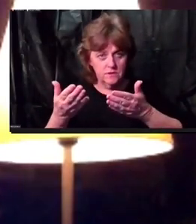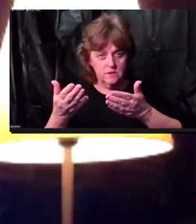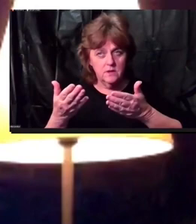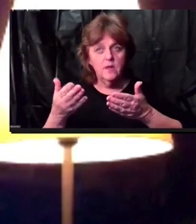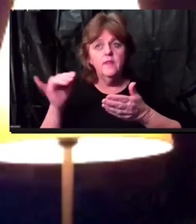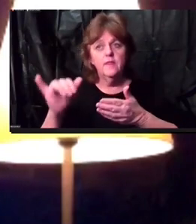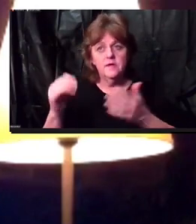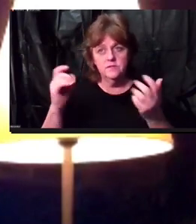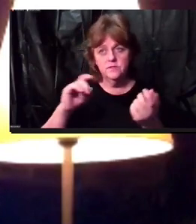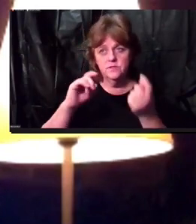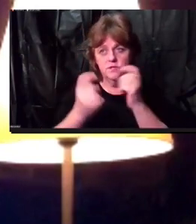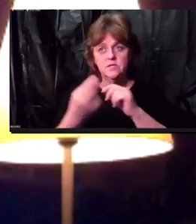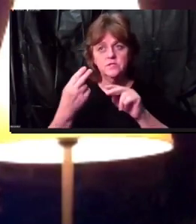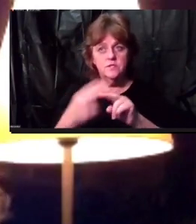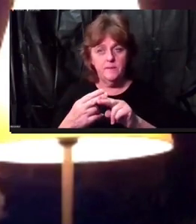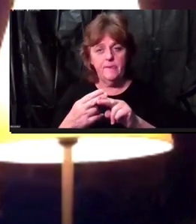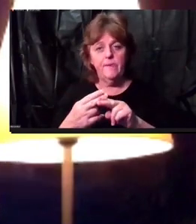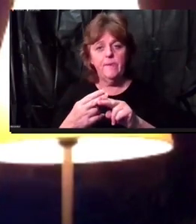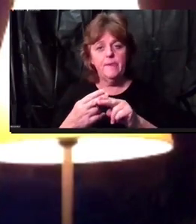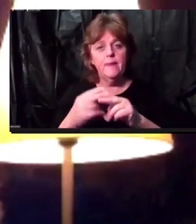as